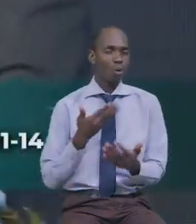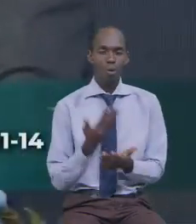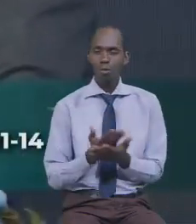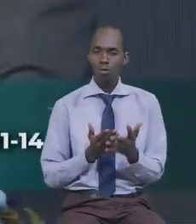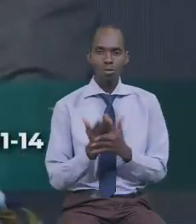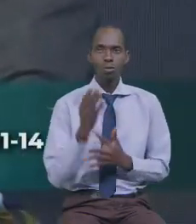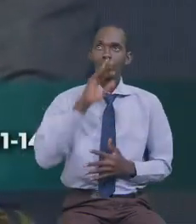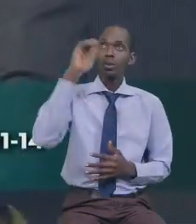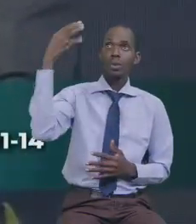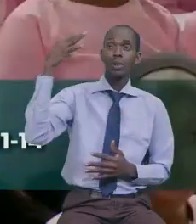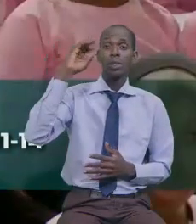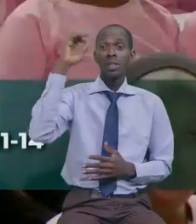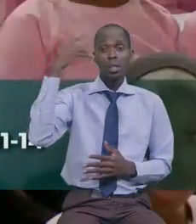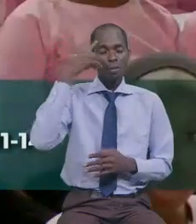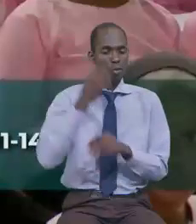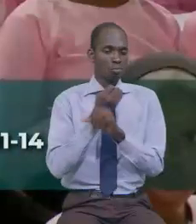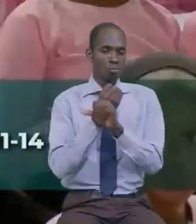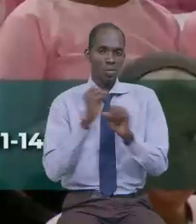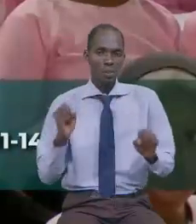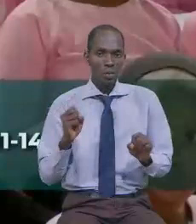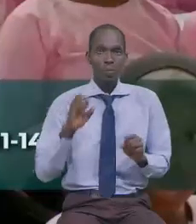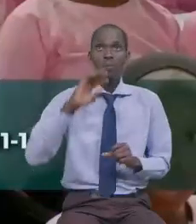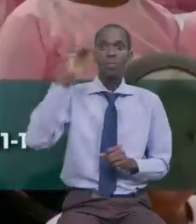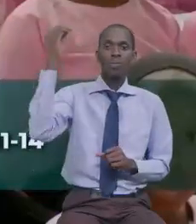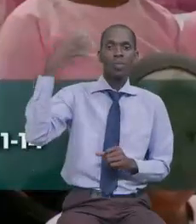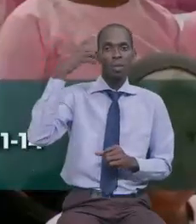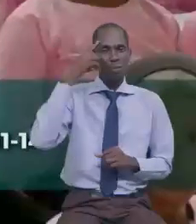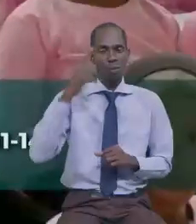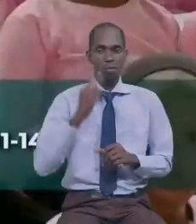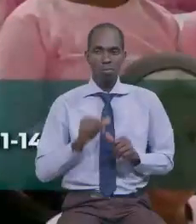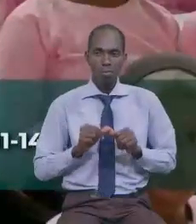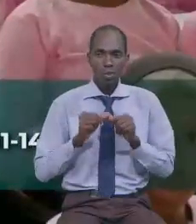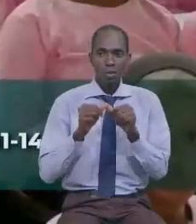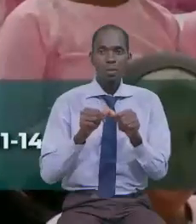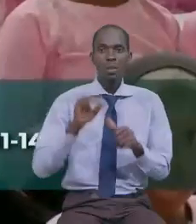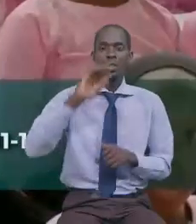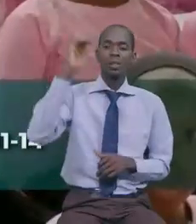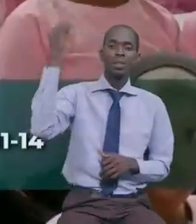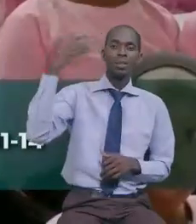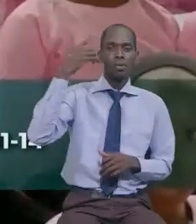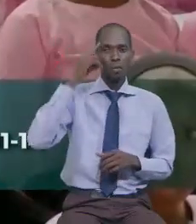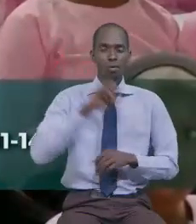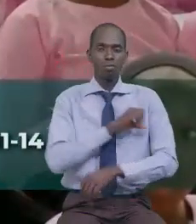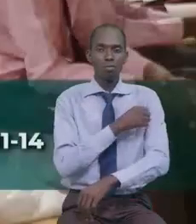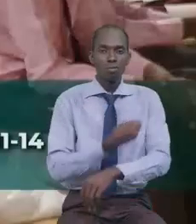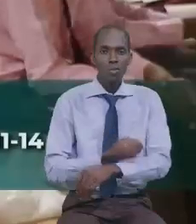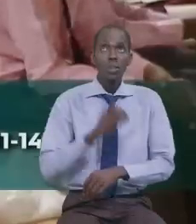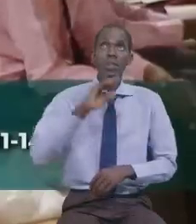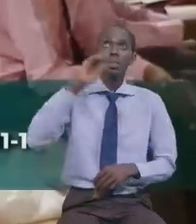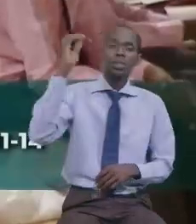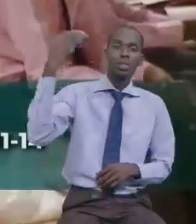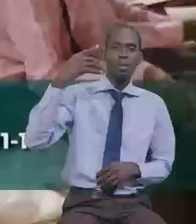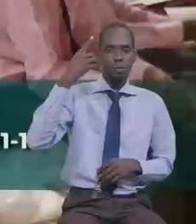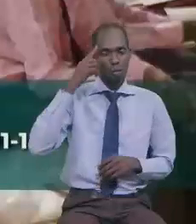for salvation. And grace for sustenance. And grace for strength. And grace for